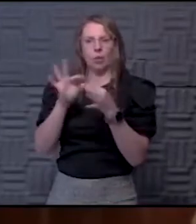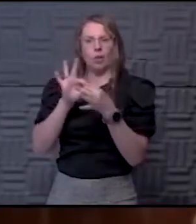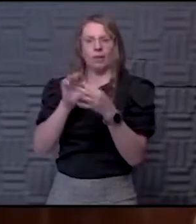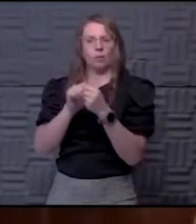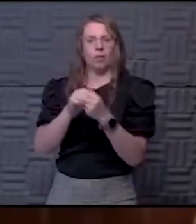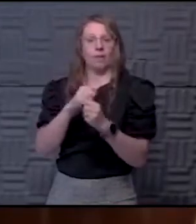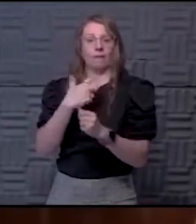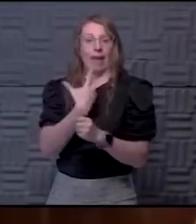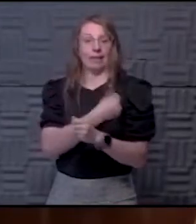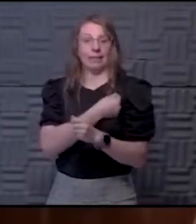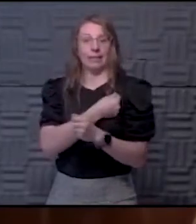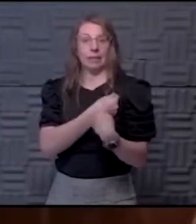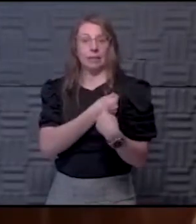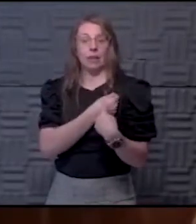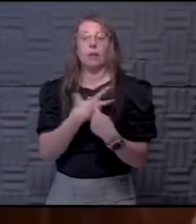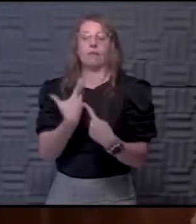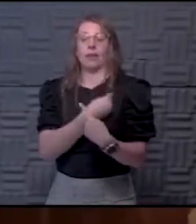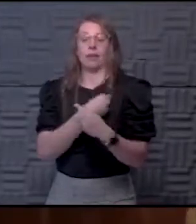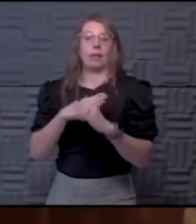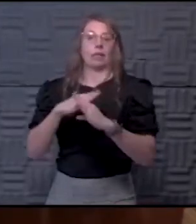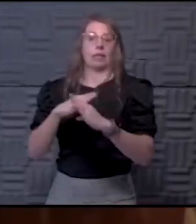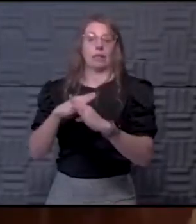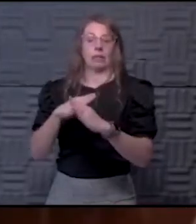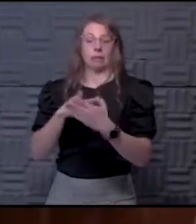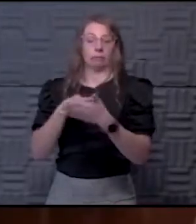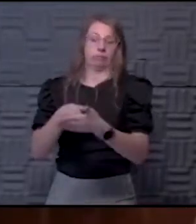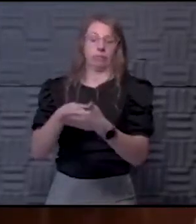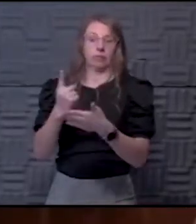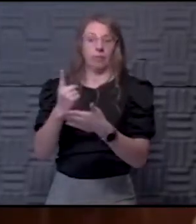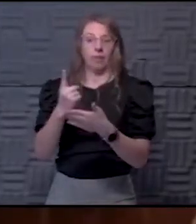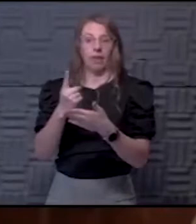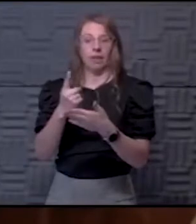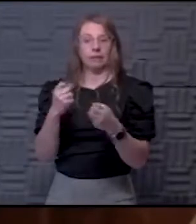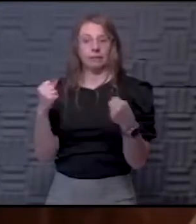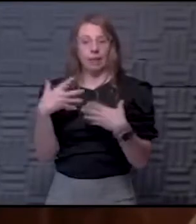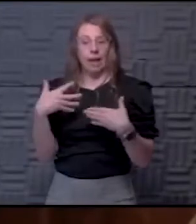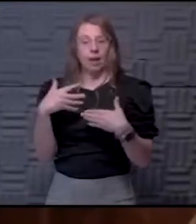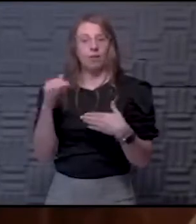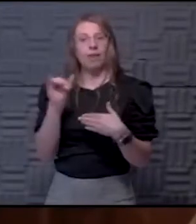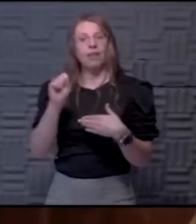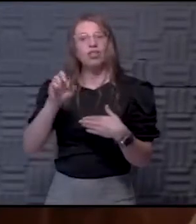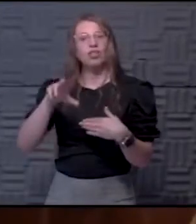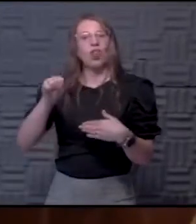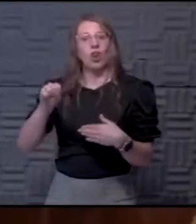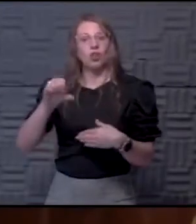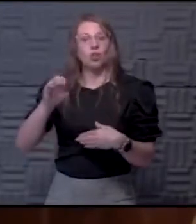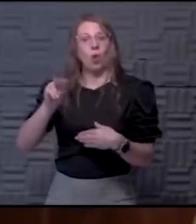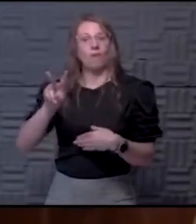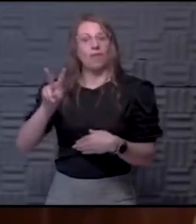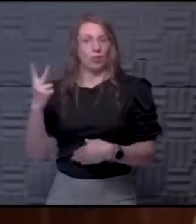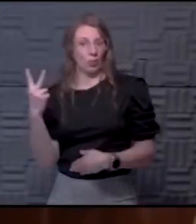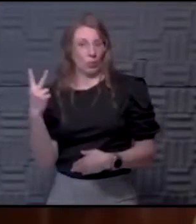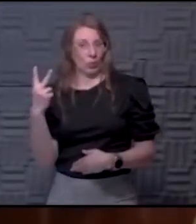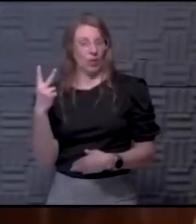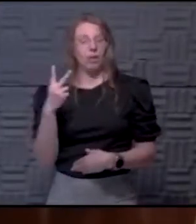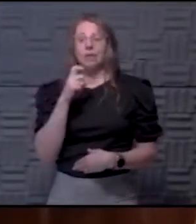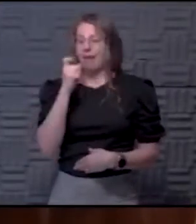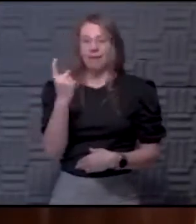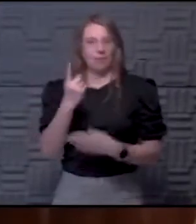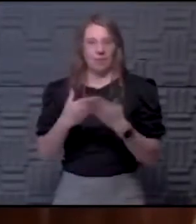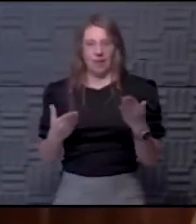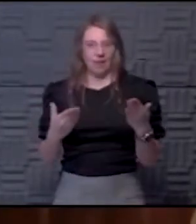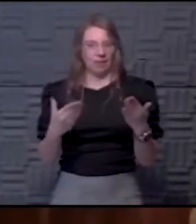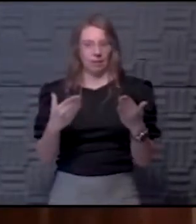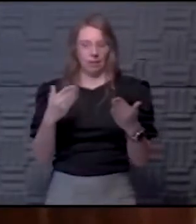vaccines, particularly vaccines against something scary like SARS-CoV-2. And that's not something that you get